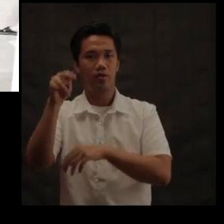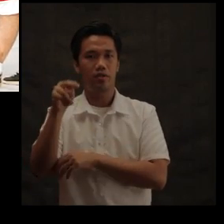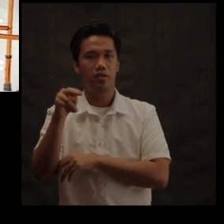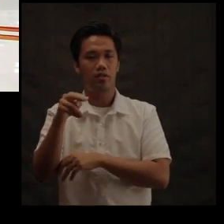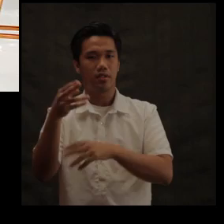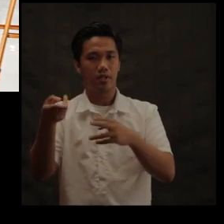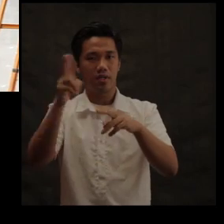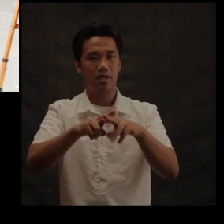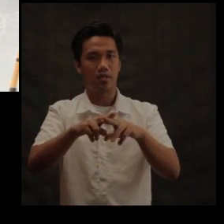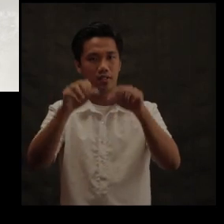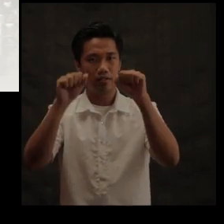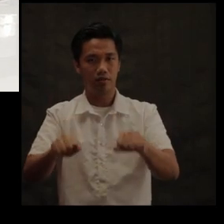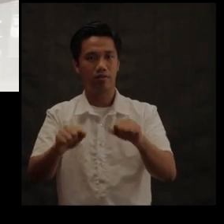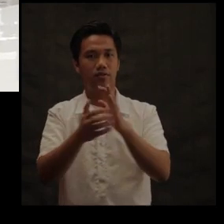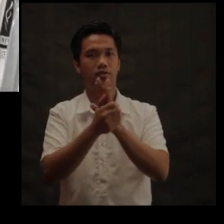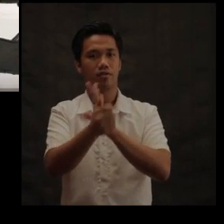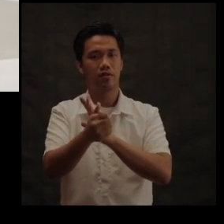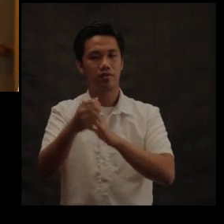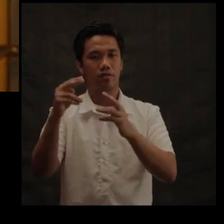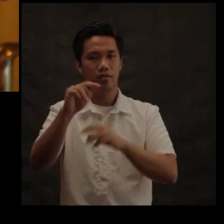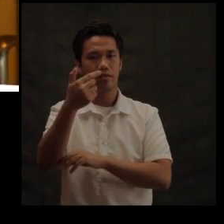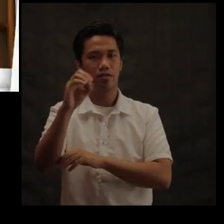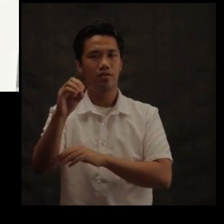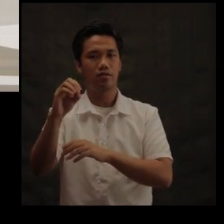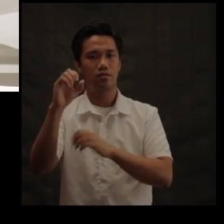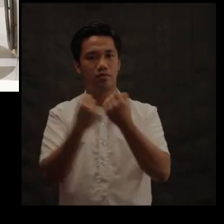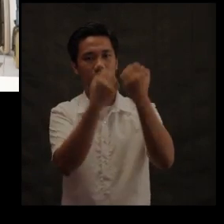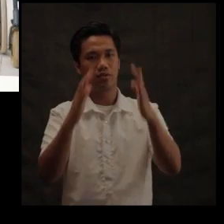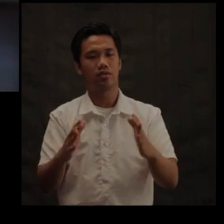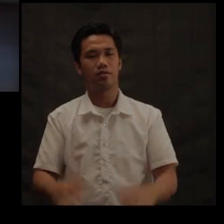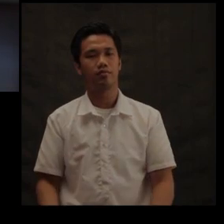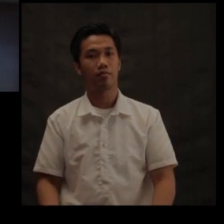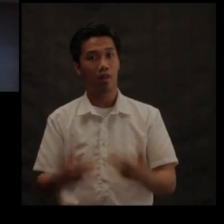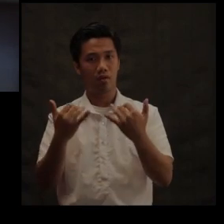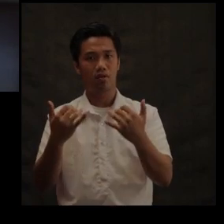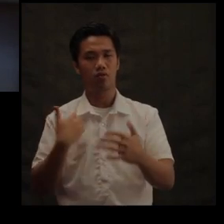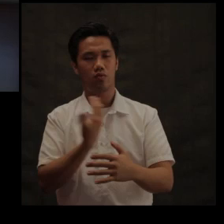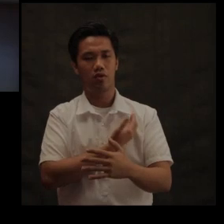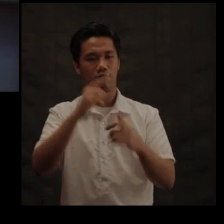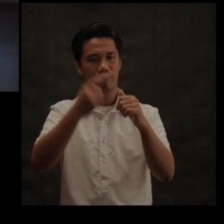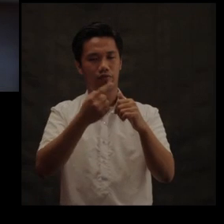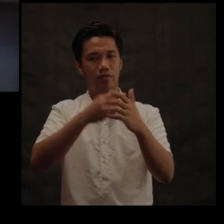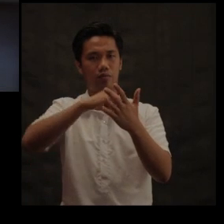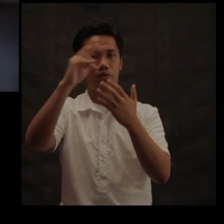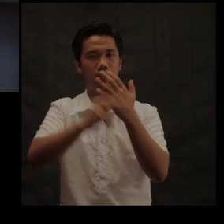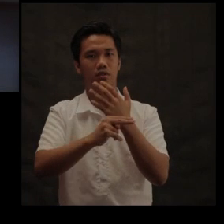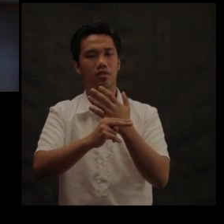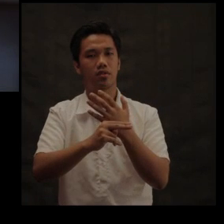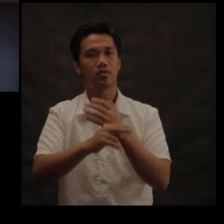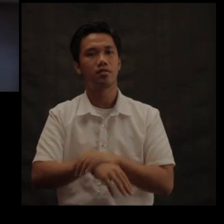needs, and to reinforce the capabilities of NGO supporters. At present, ang main project